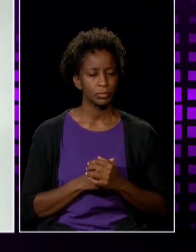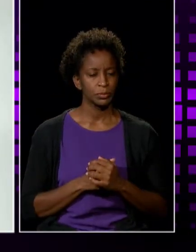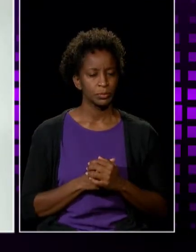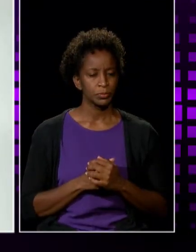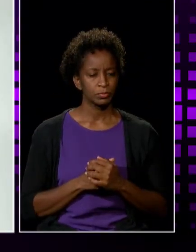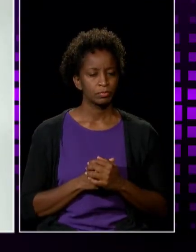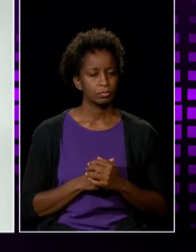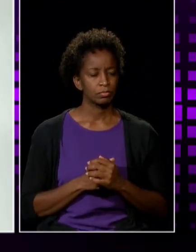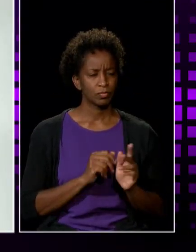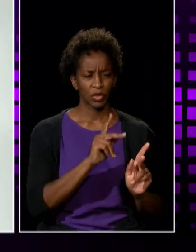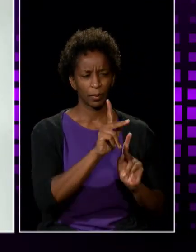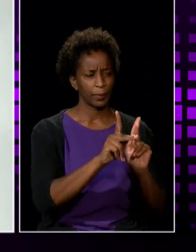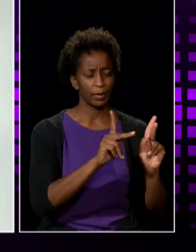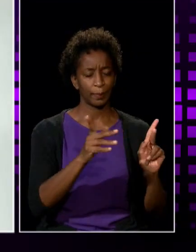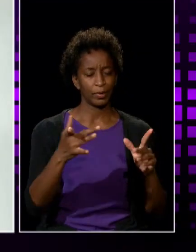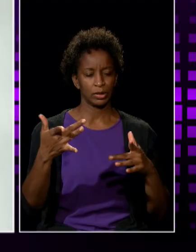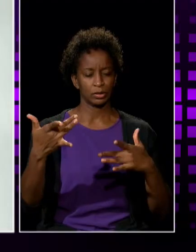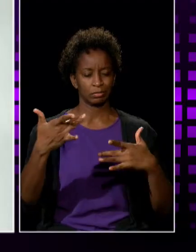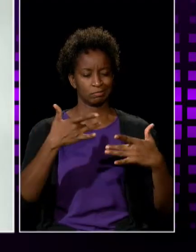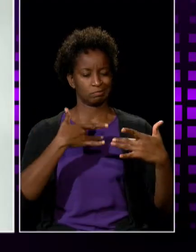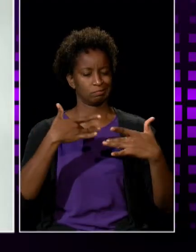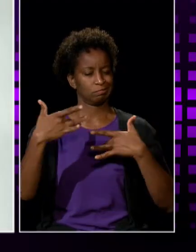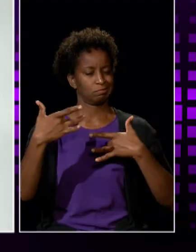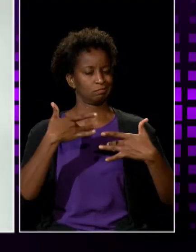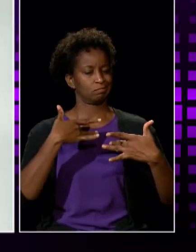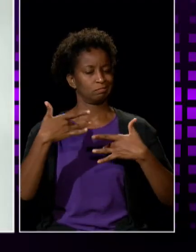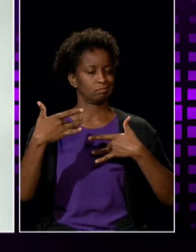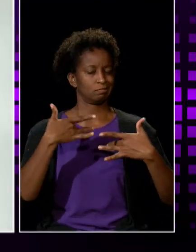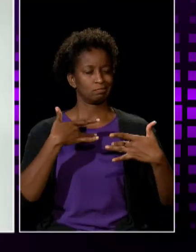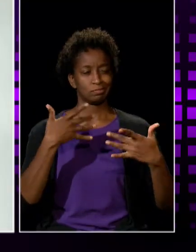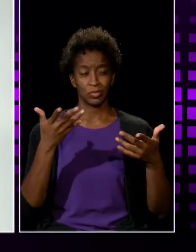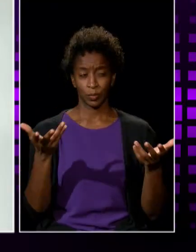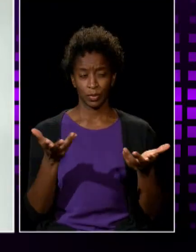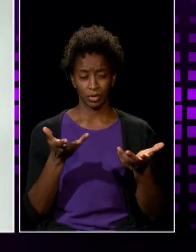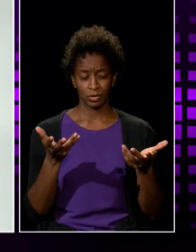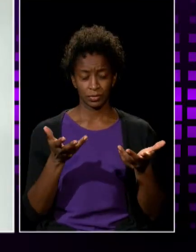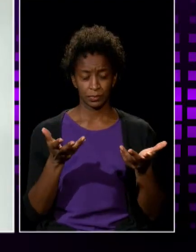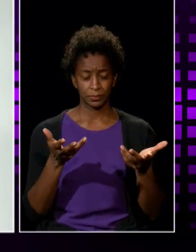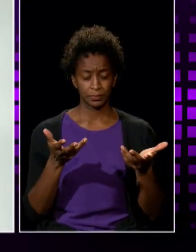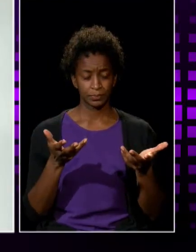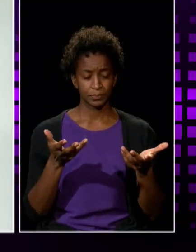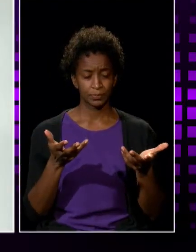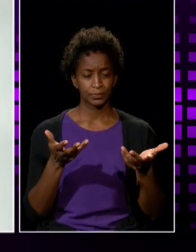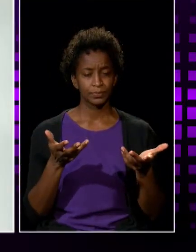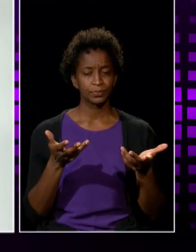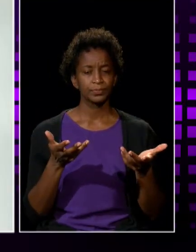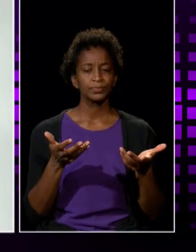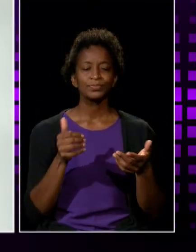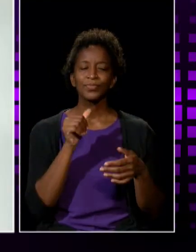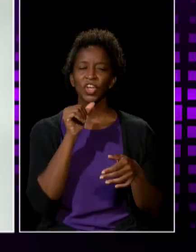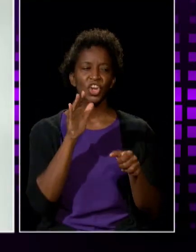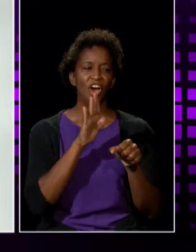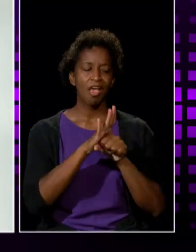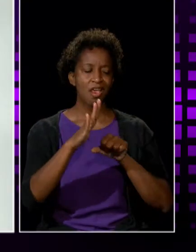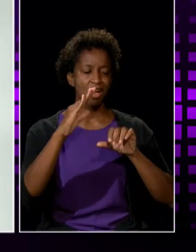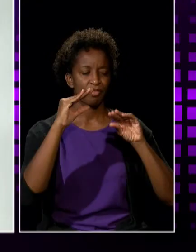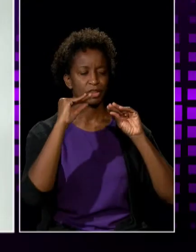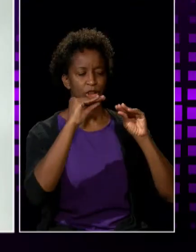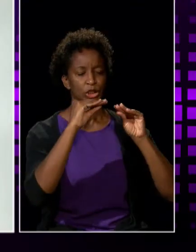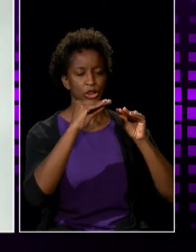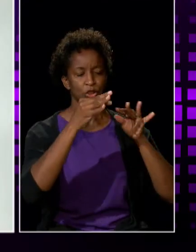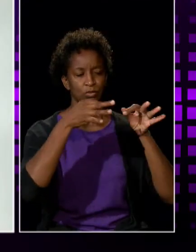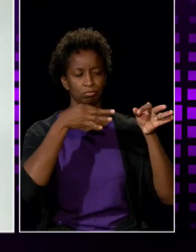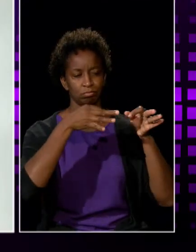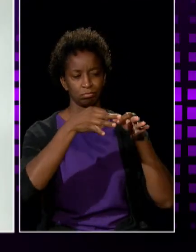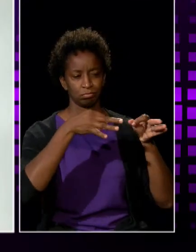Bajan's concern. The root of Bajan's concern was, or mainly was, the lack of public education. Although Kevin